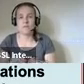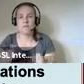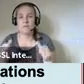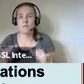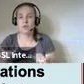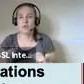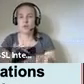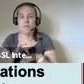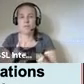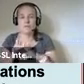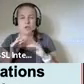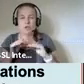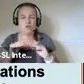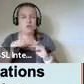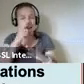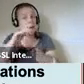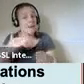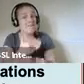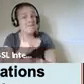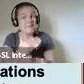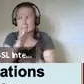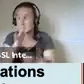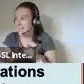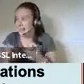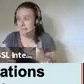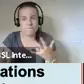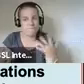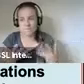the countries when there is a shortage of